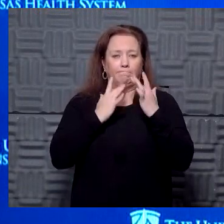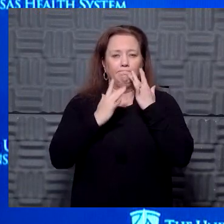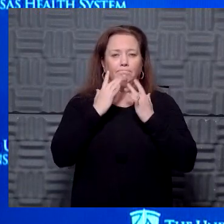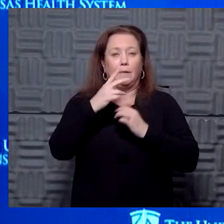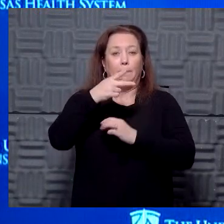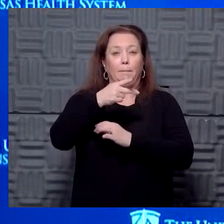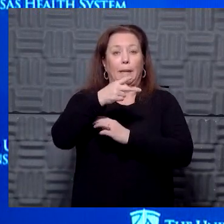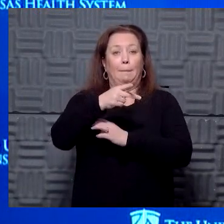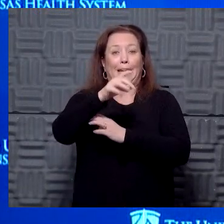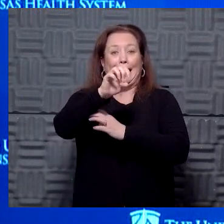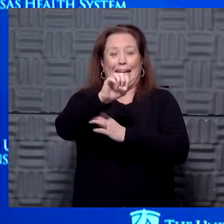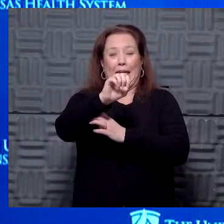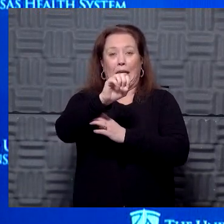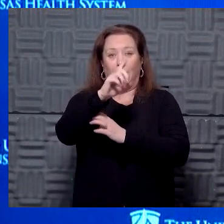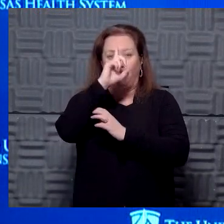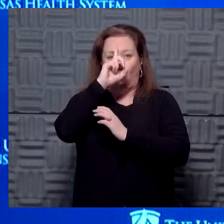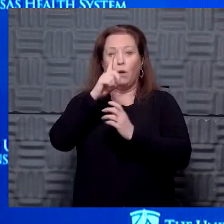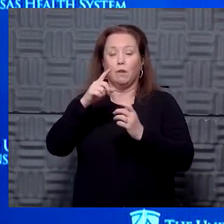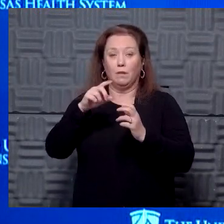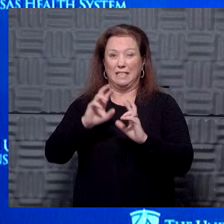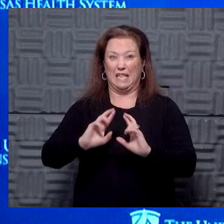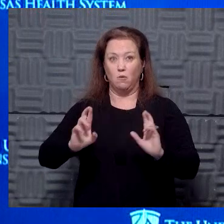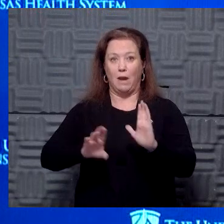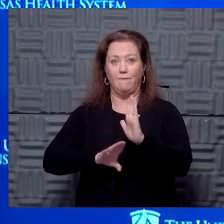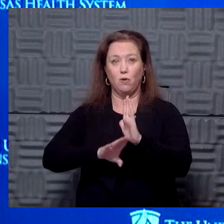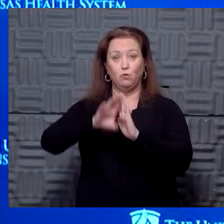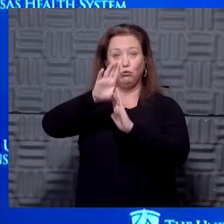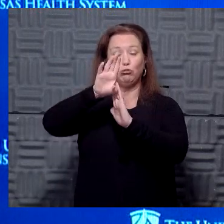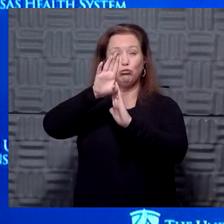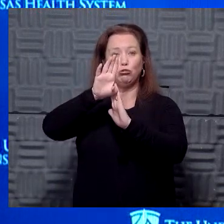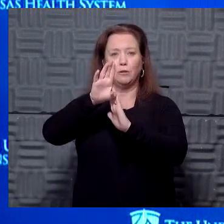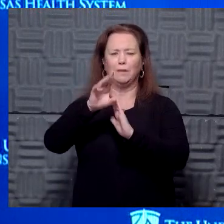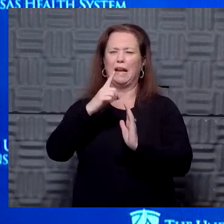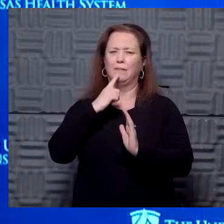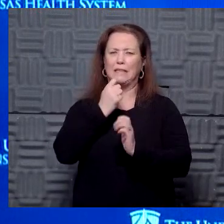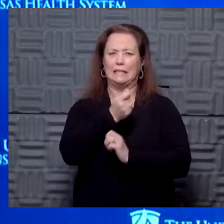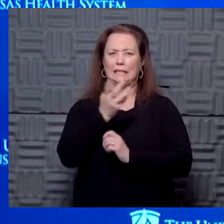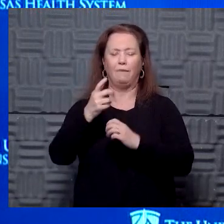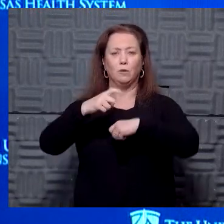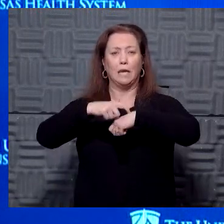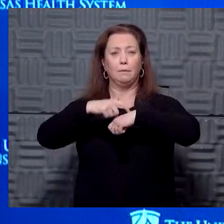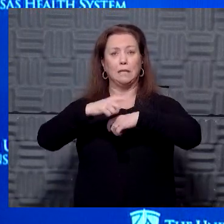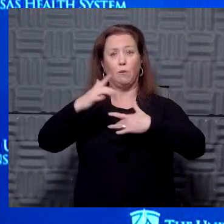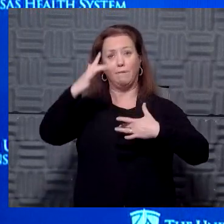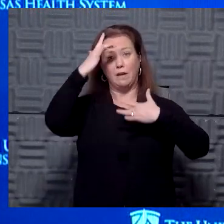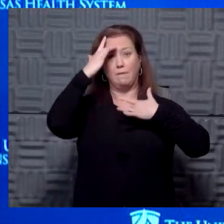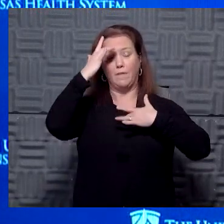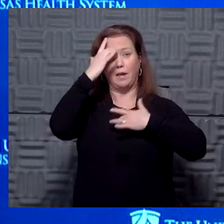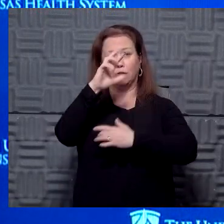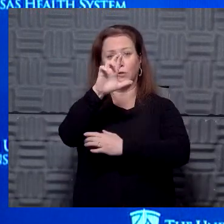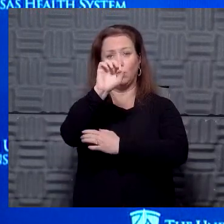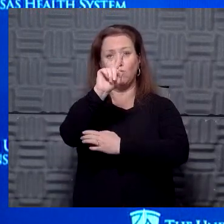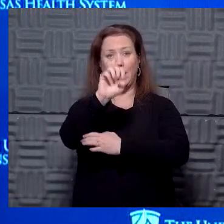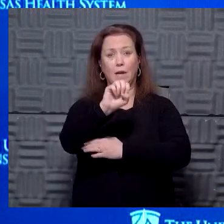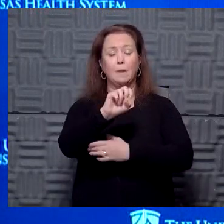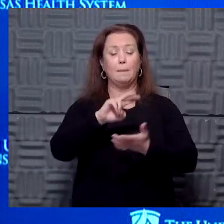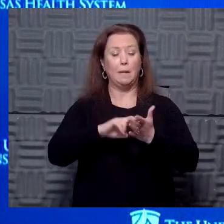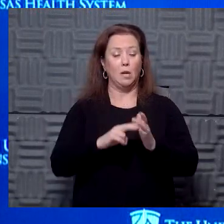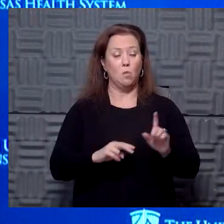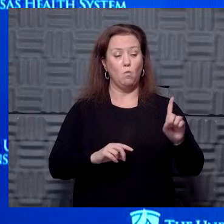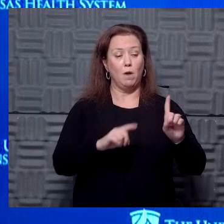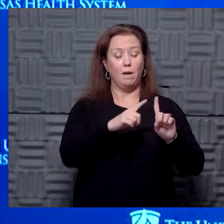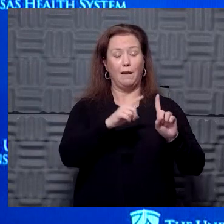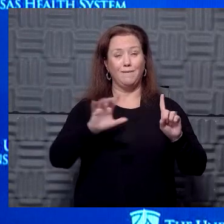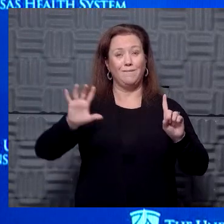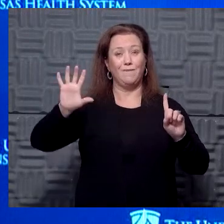way we would have it for the surge. So, you know, it's what I've said a couple of times. If we have an infection rate where we have 1 in 5 patients, that's about a